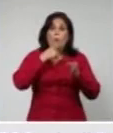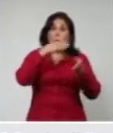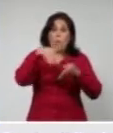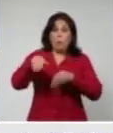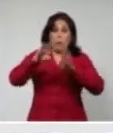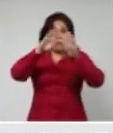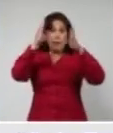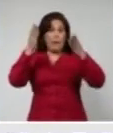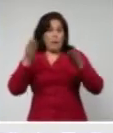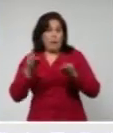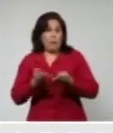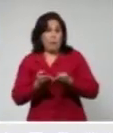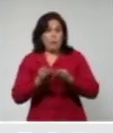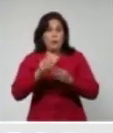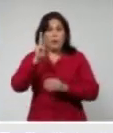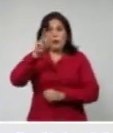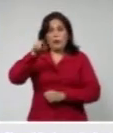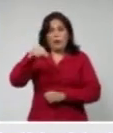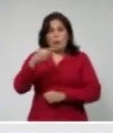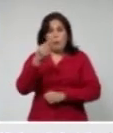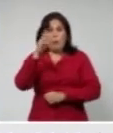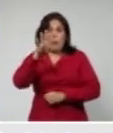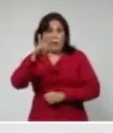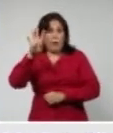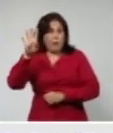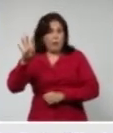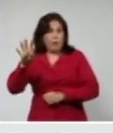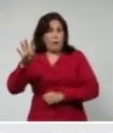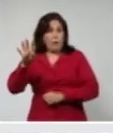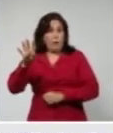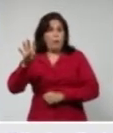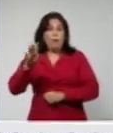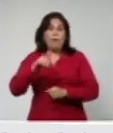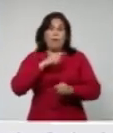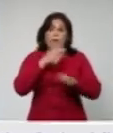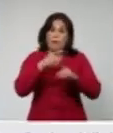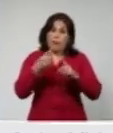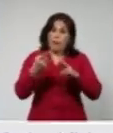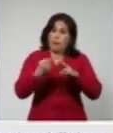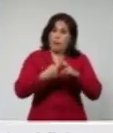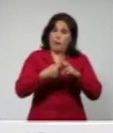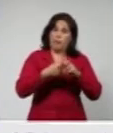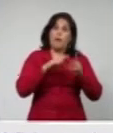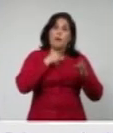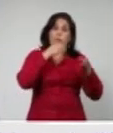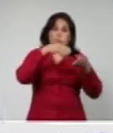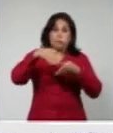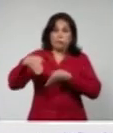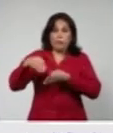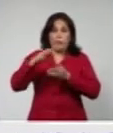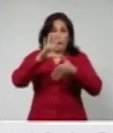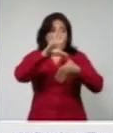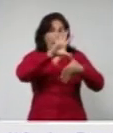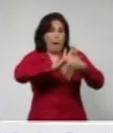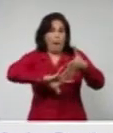92. This means that the island has a mortality rate of